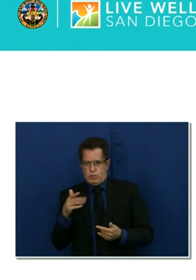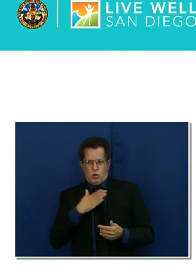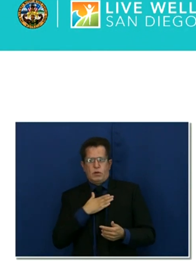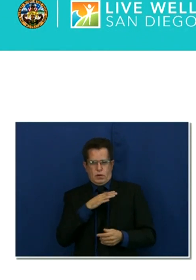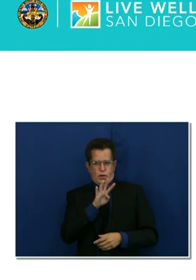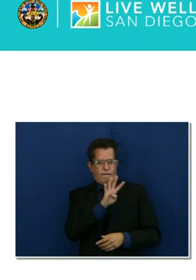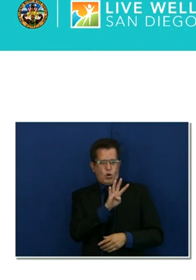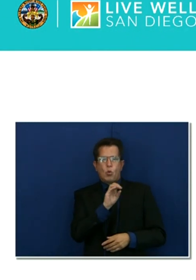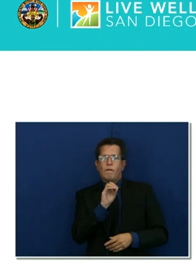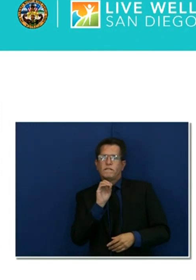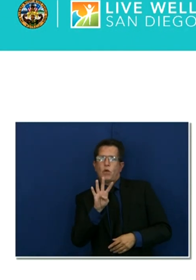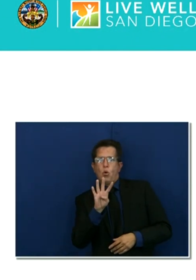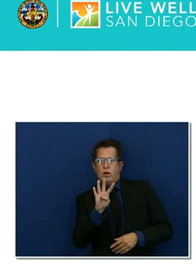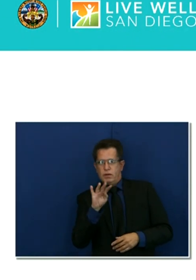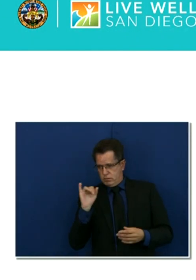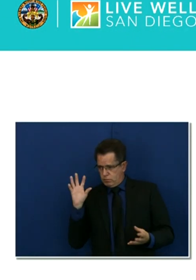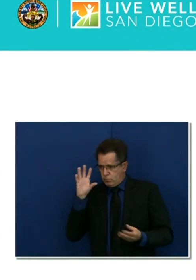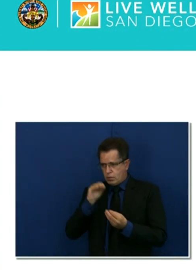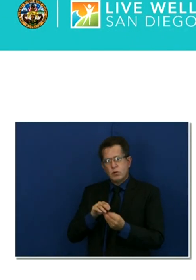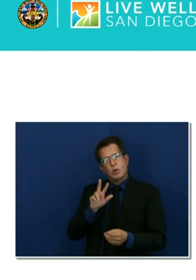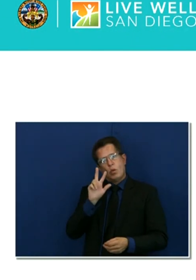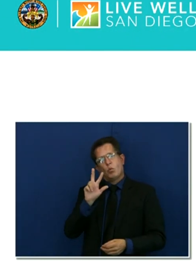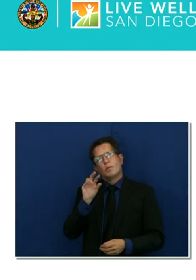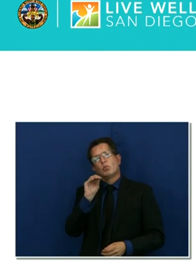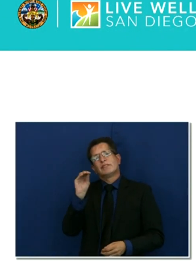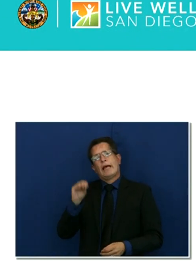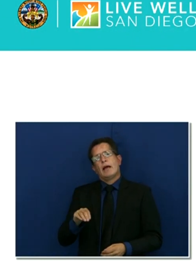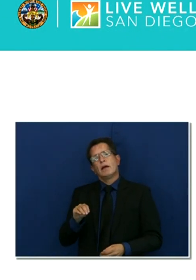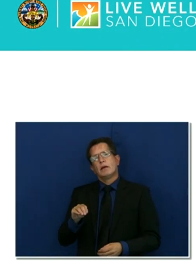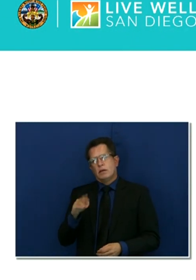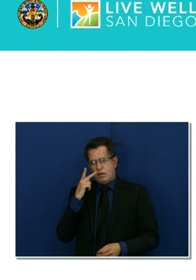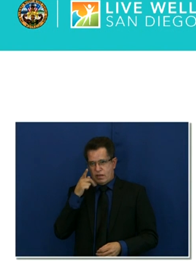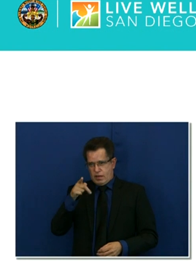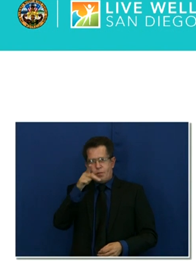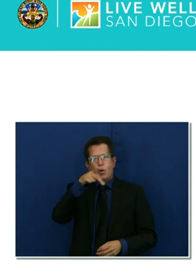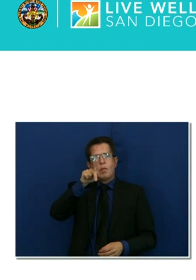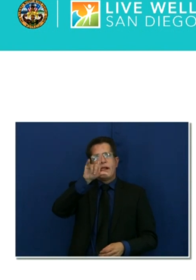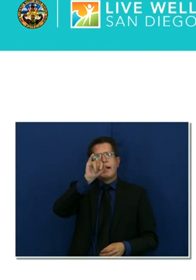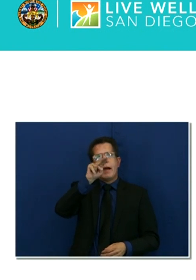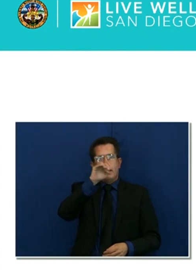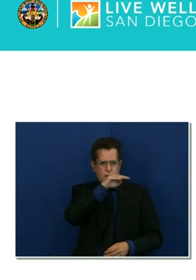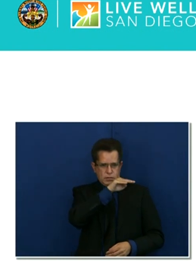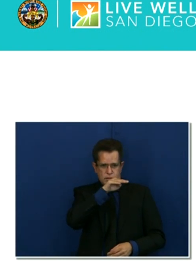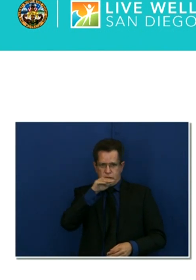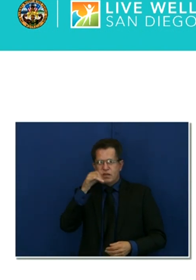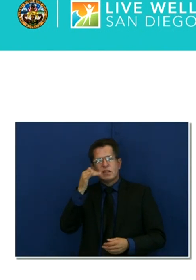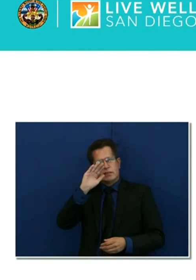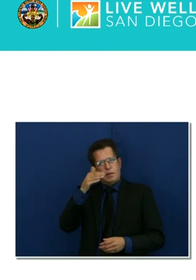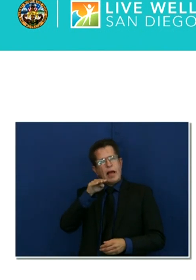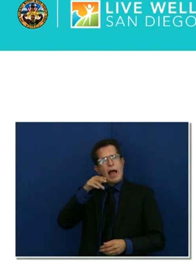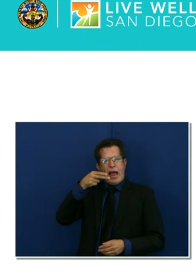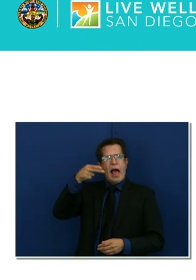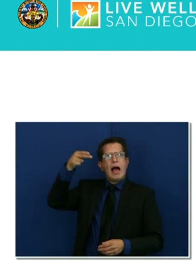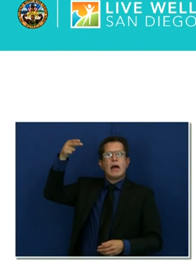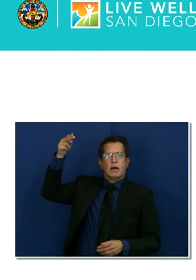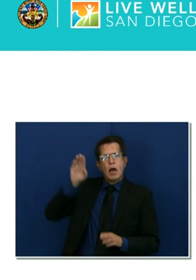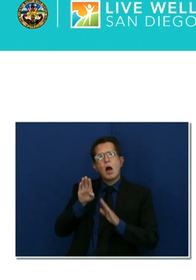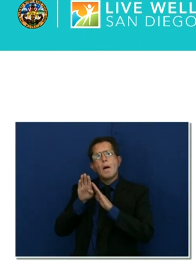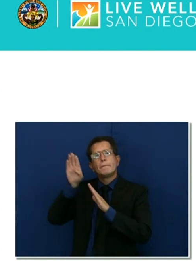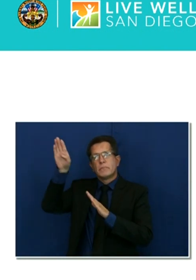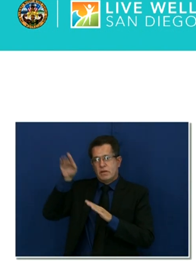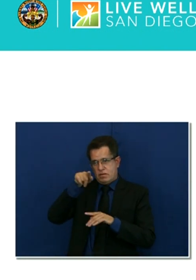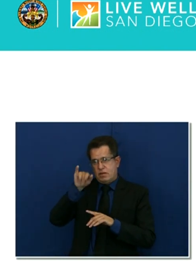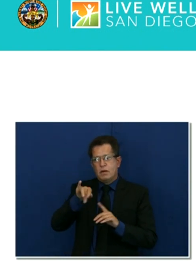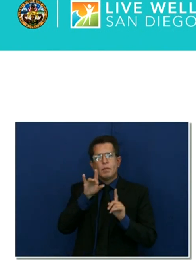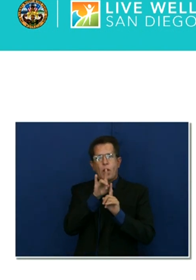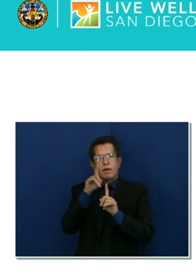404. Again, 3% percentage of positive. You see there the purple line, you see that trending upward. That is our percentage of positive